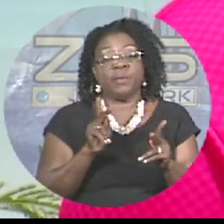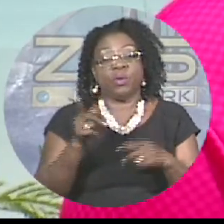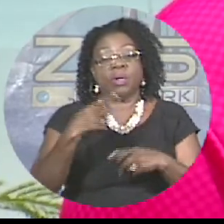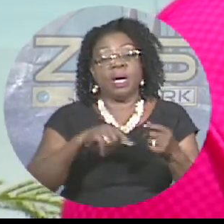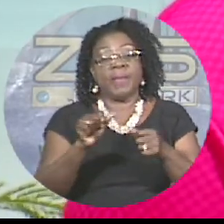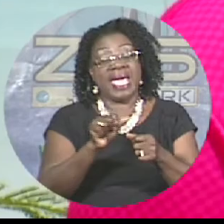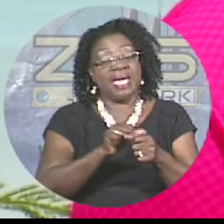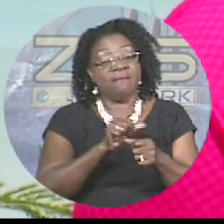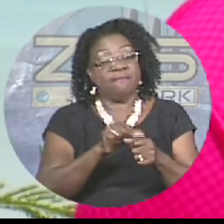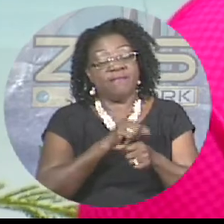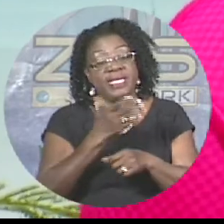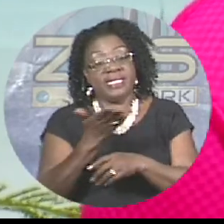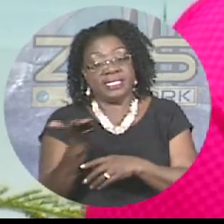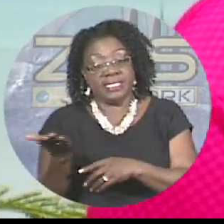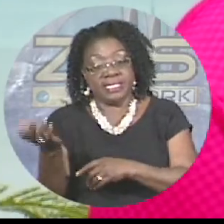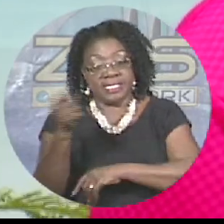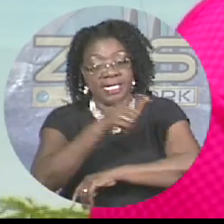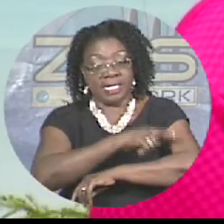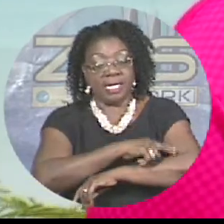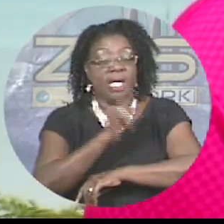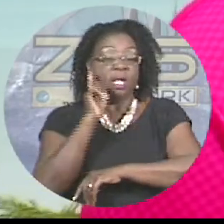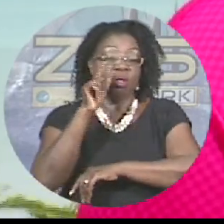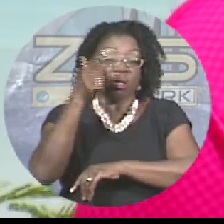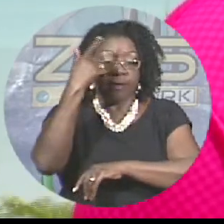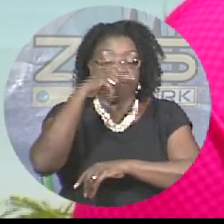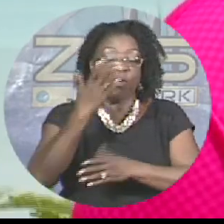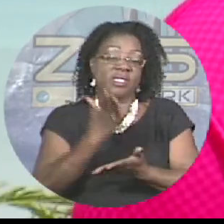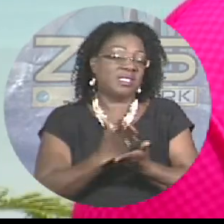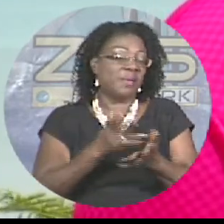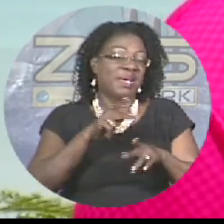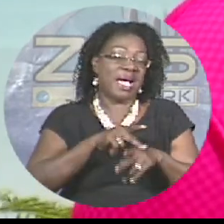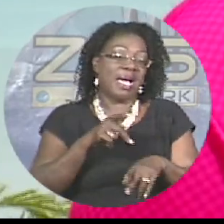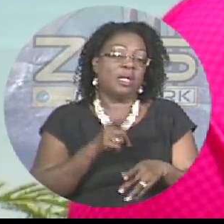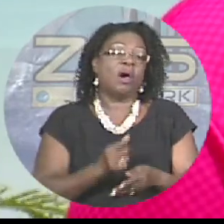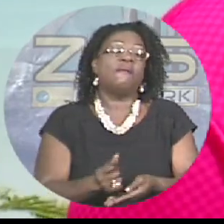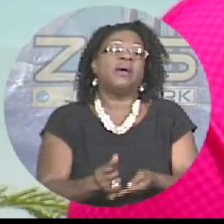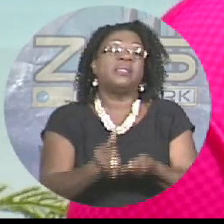looking for us to assist them. So wherever we can assist, we would.